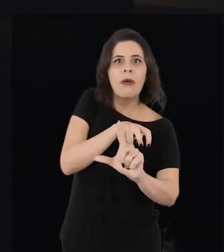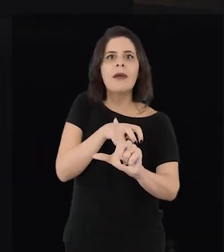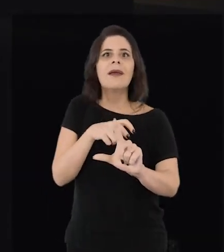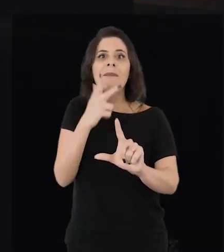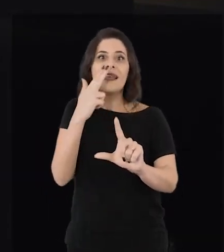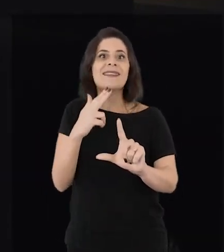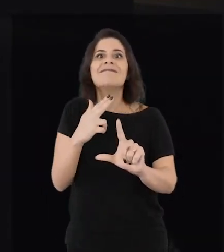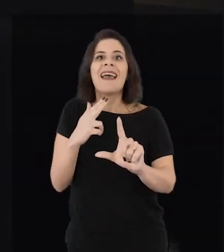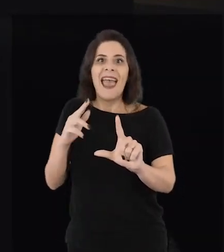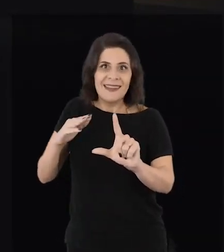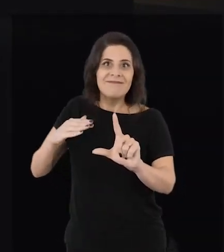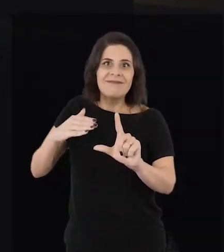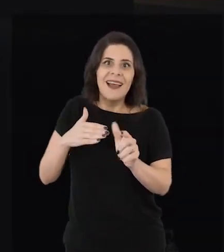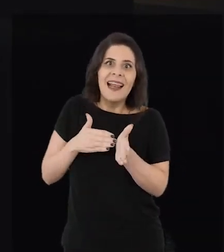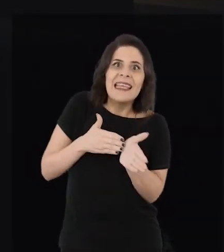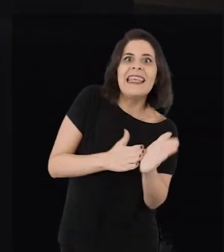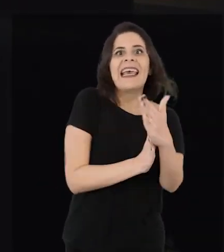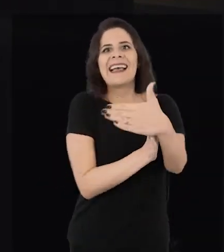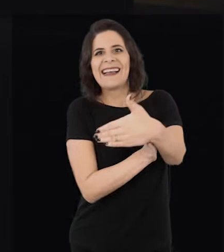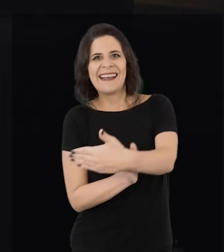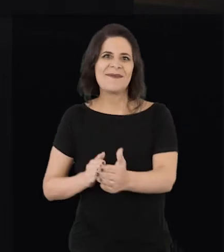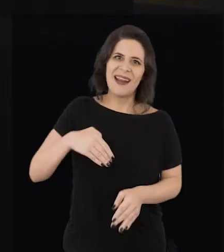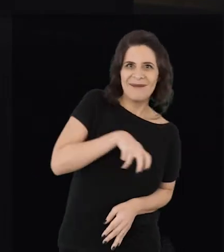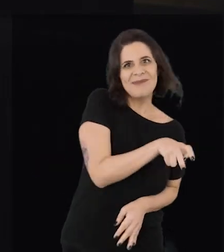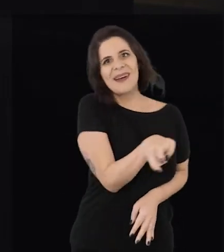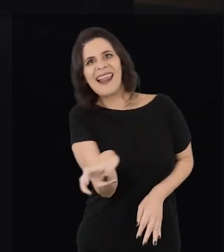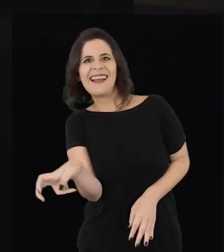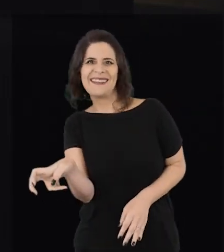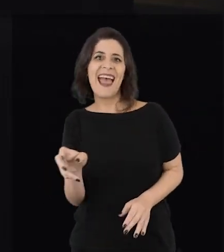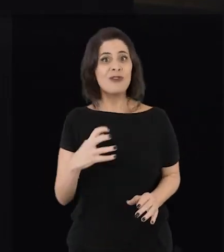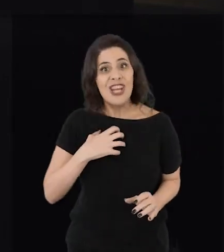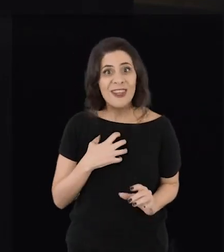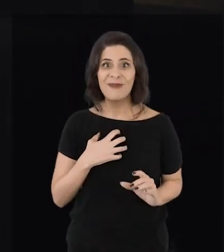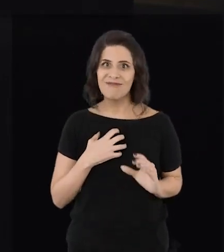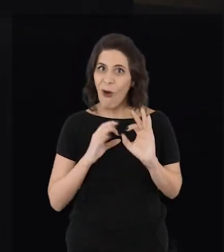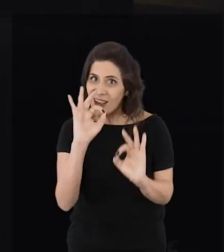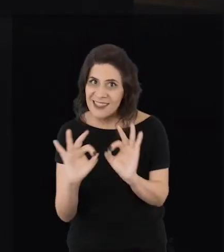they ask you to turn around. You know, the structure itself, you know,